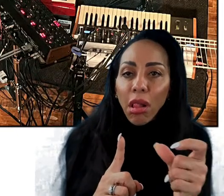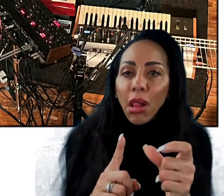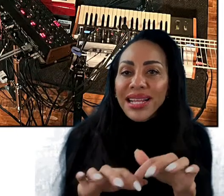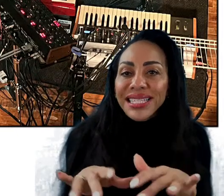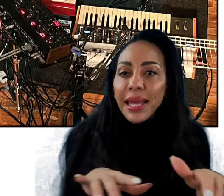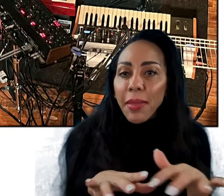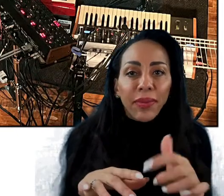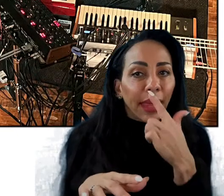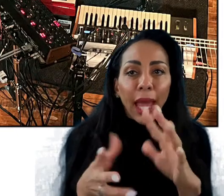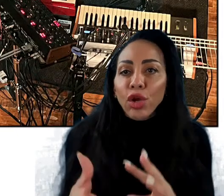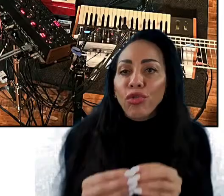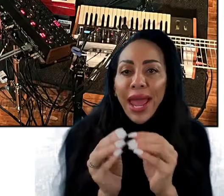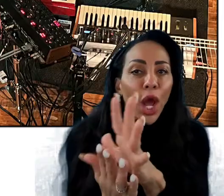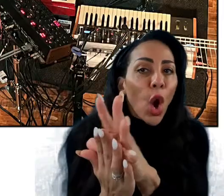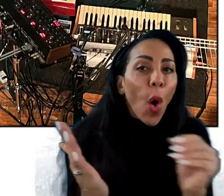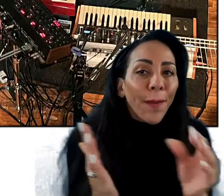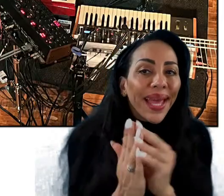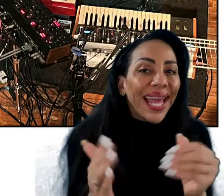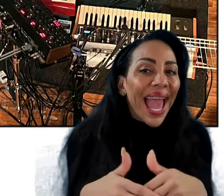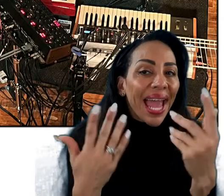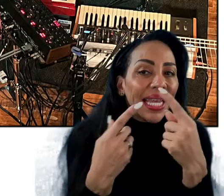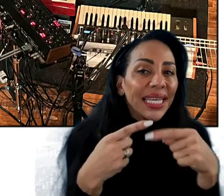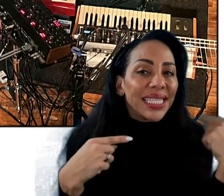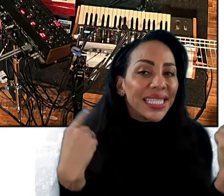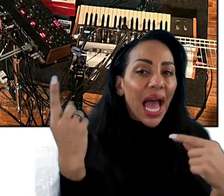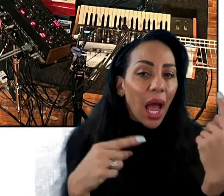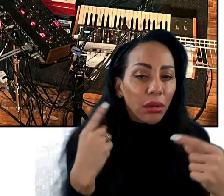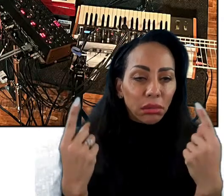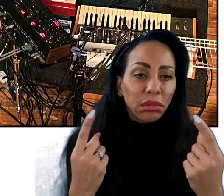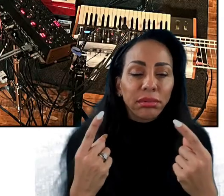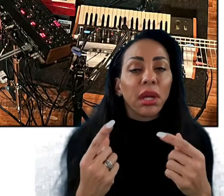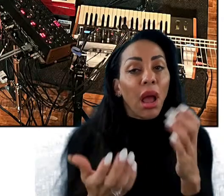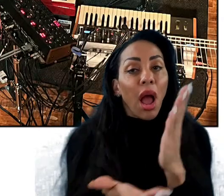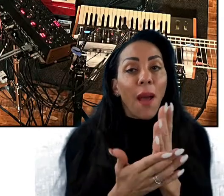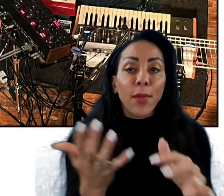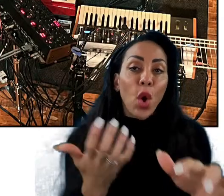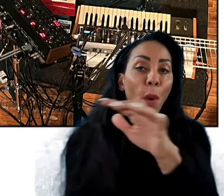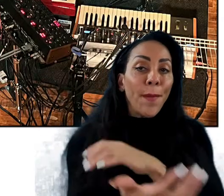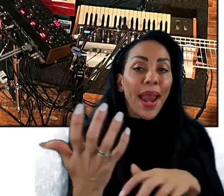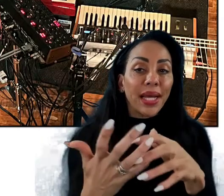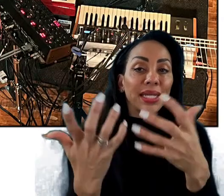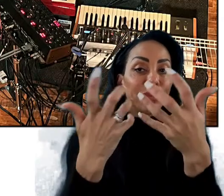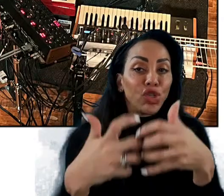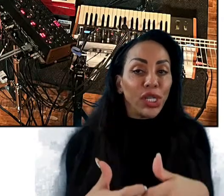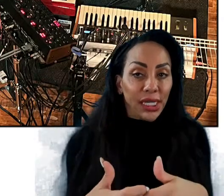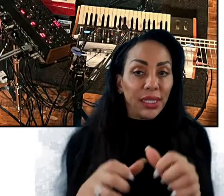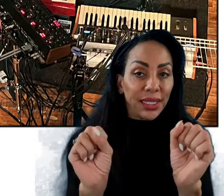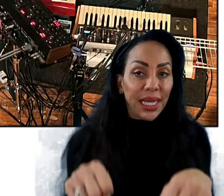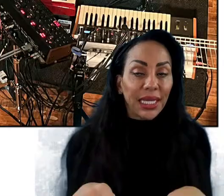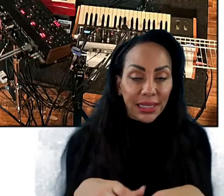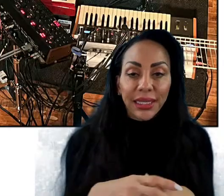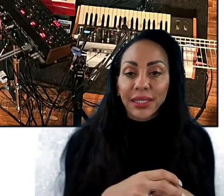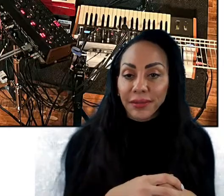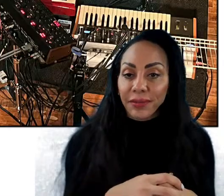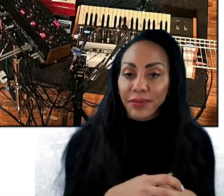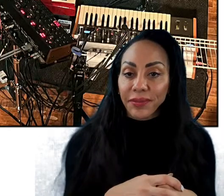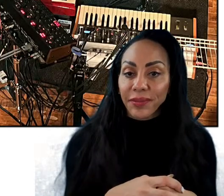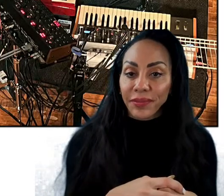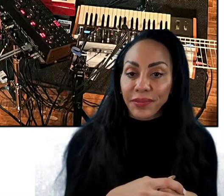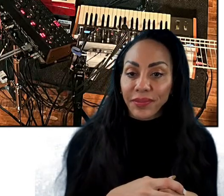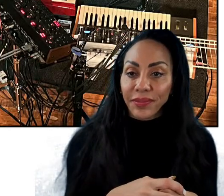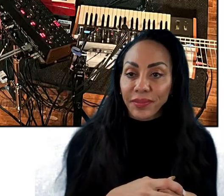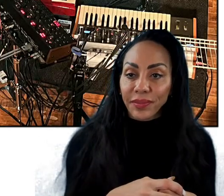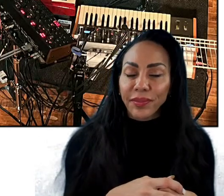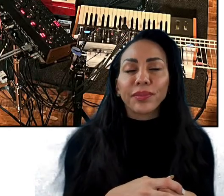So although they are these very big complex machines, and they are, we also